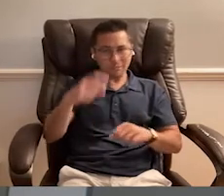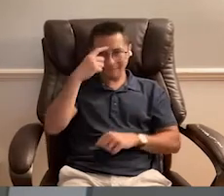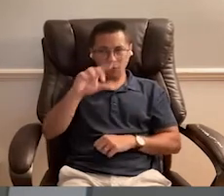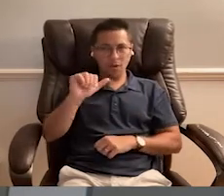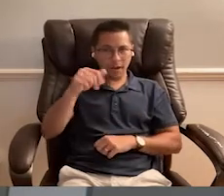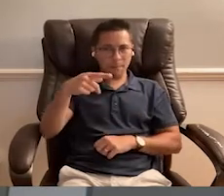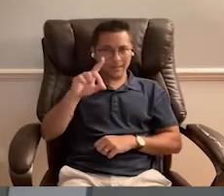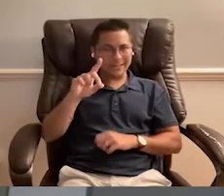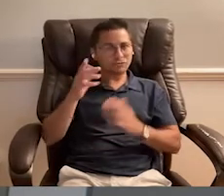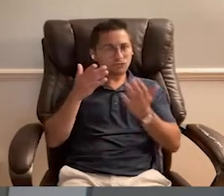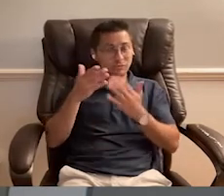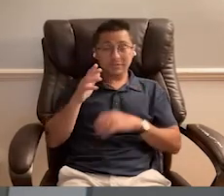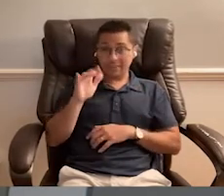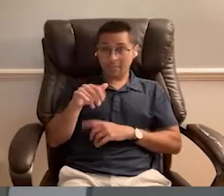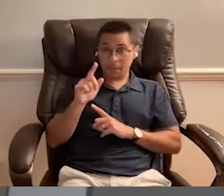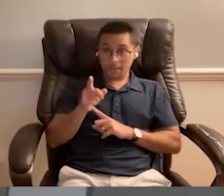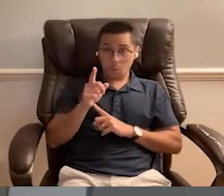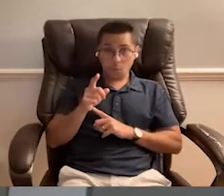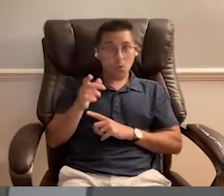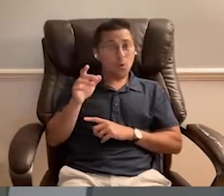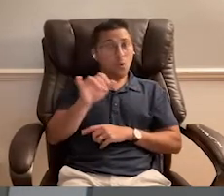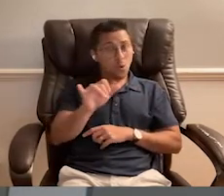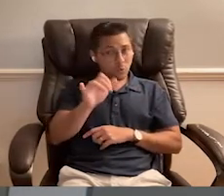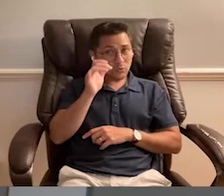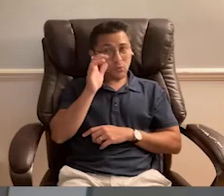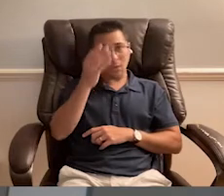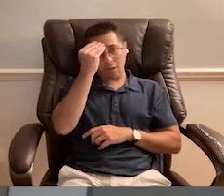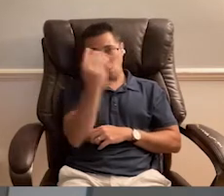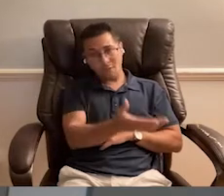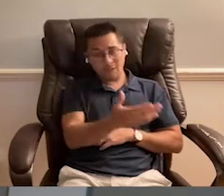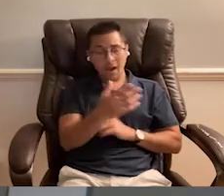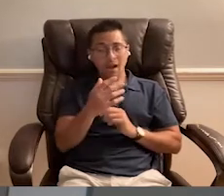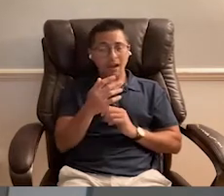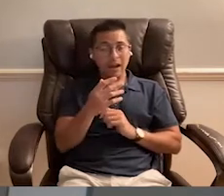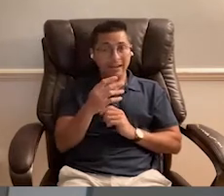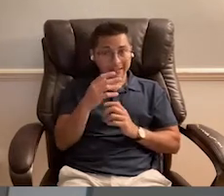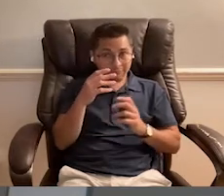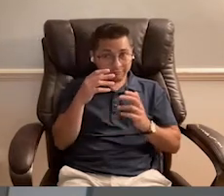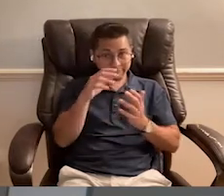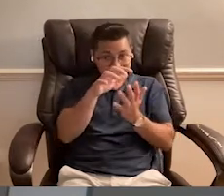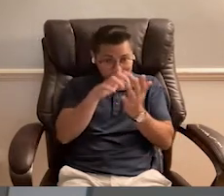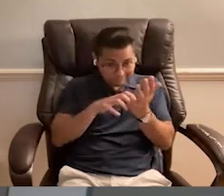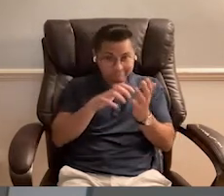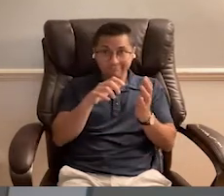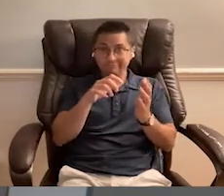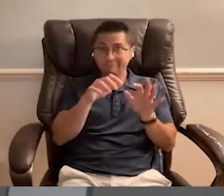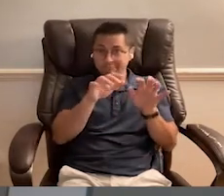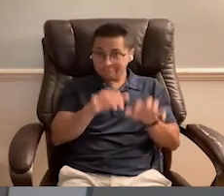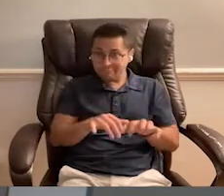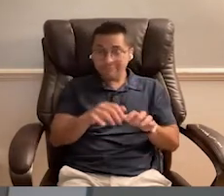determination of their eligibility for APD services. And at that point, we will also